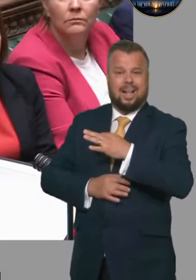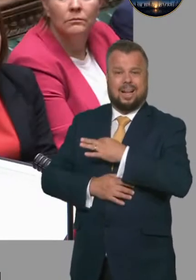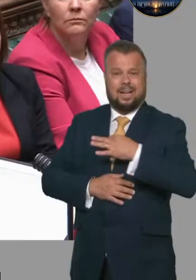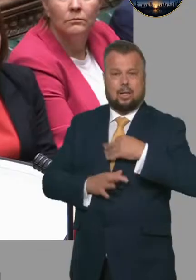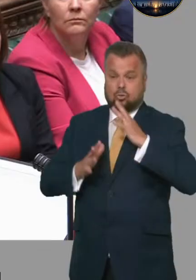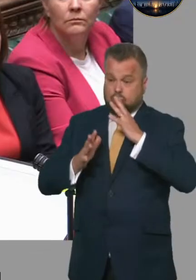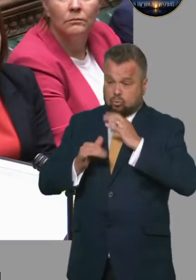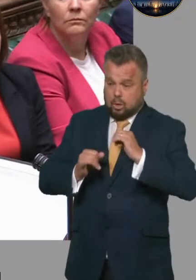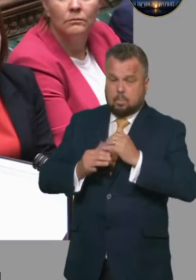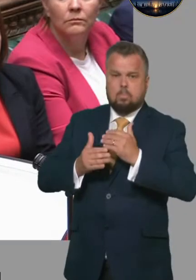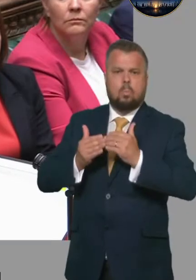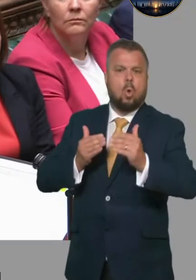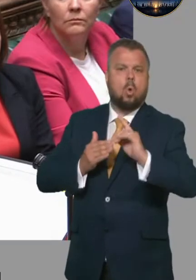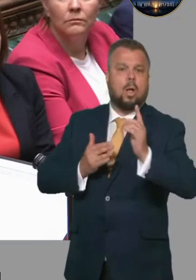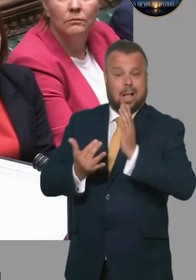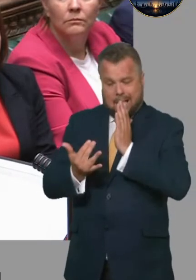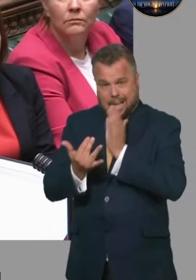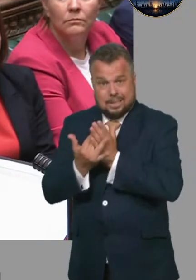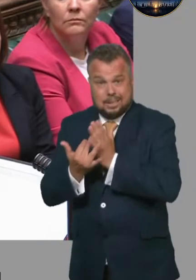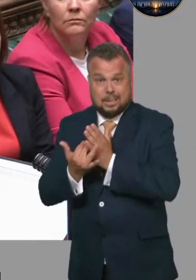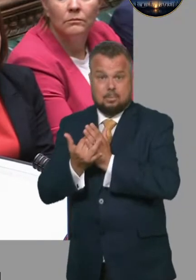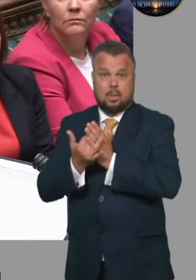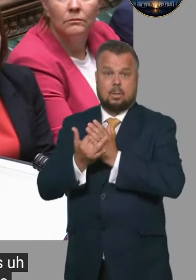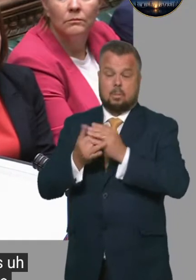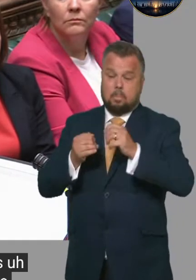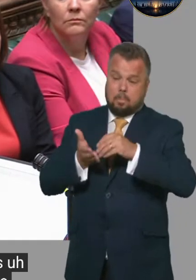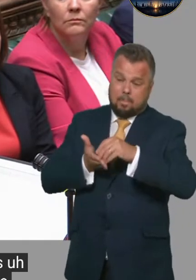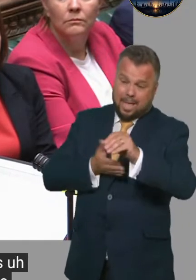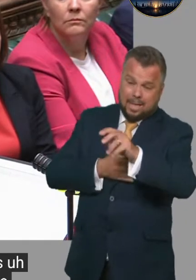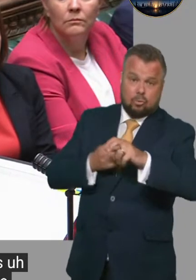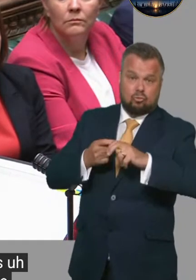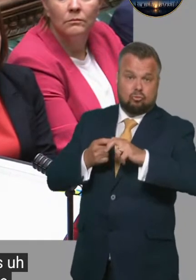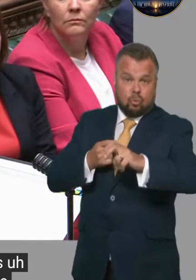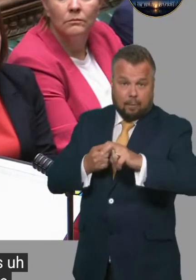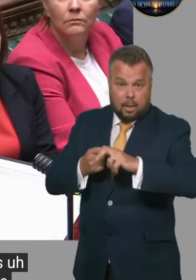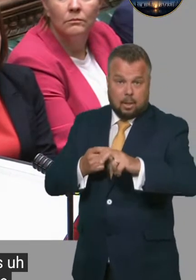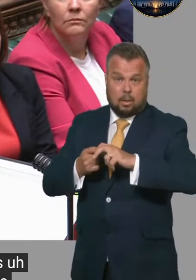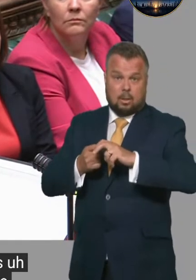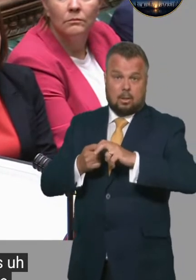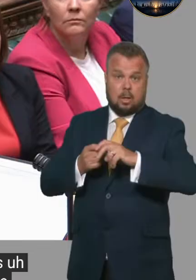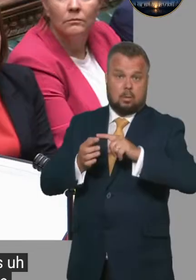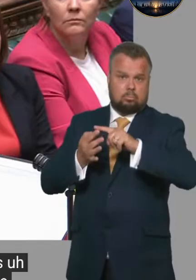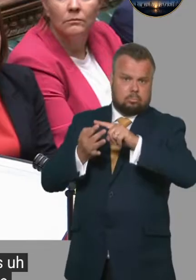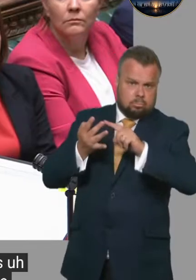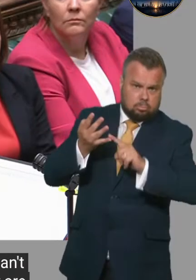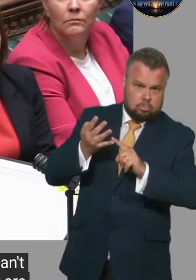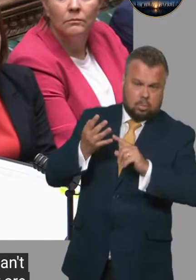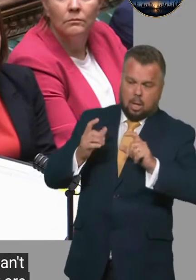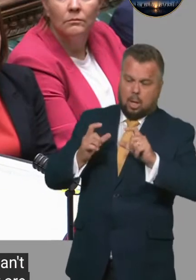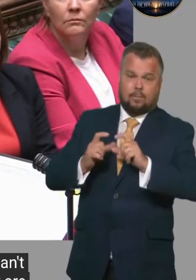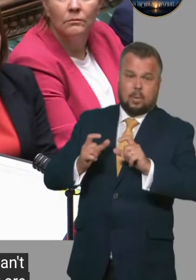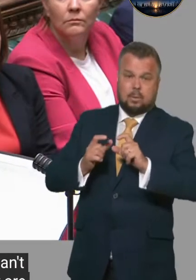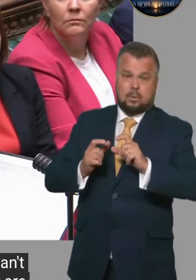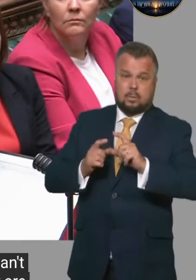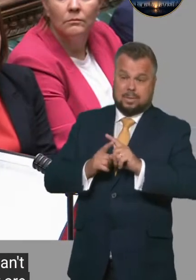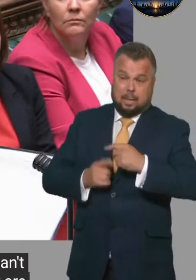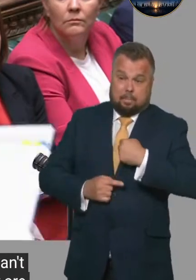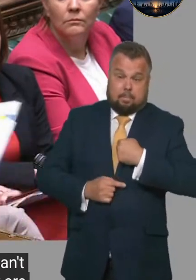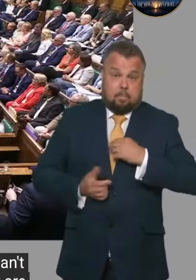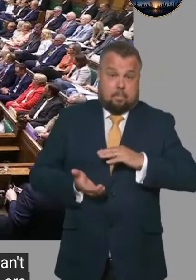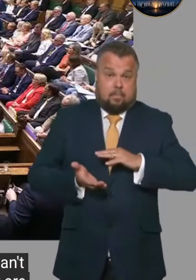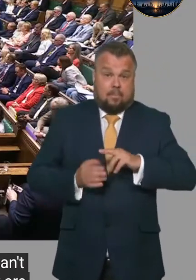are going through, given the circumstances that he faces. And I know that a minister would be happy to meet Max and his